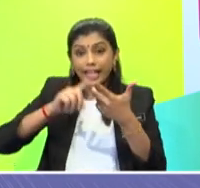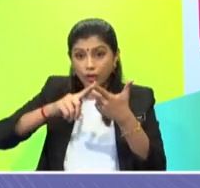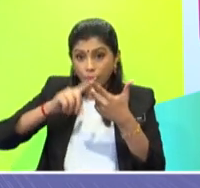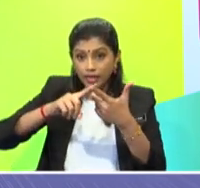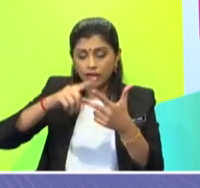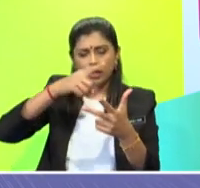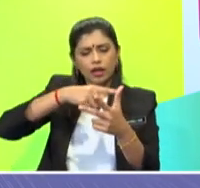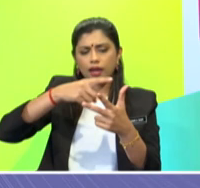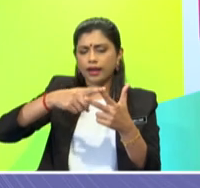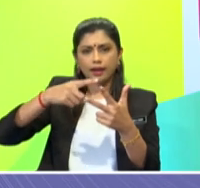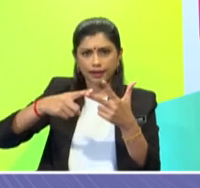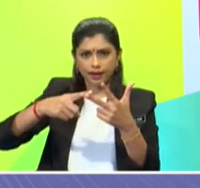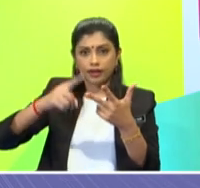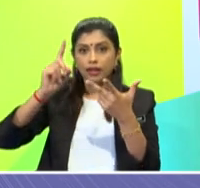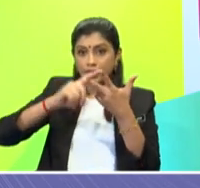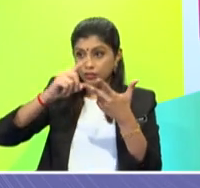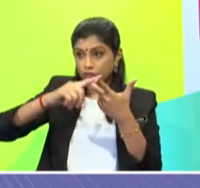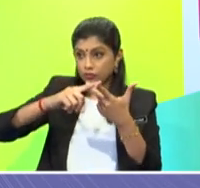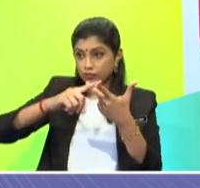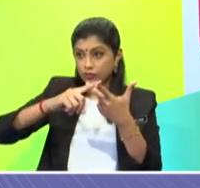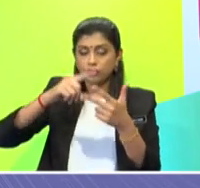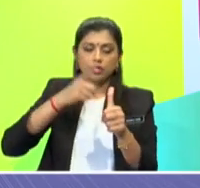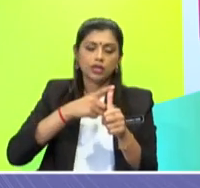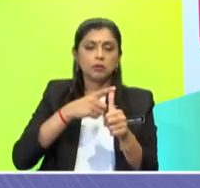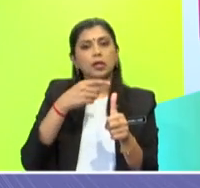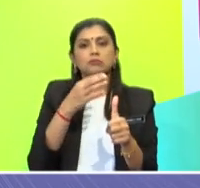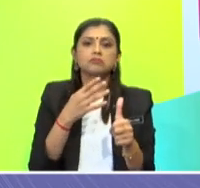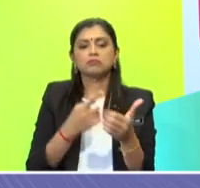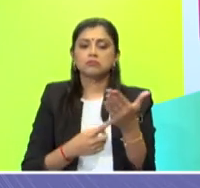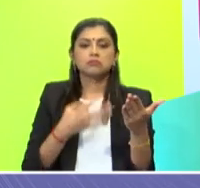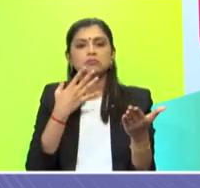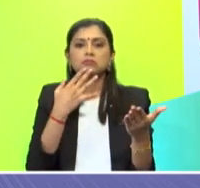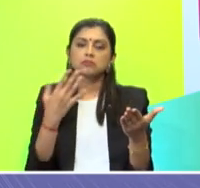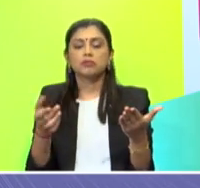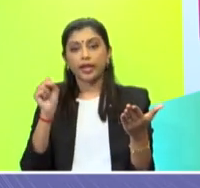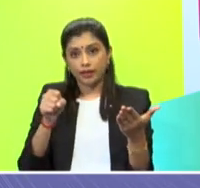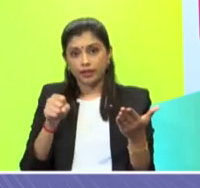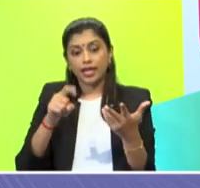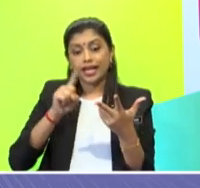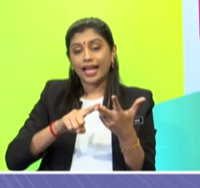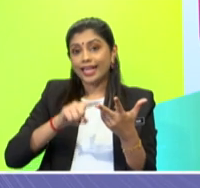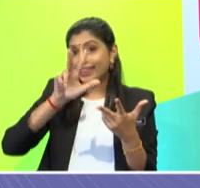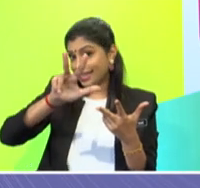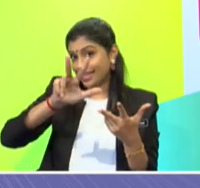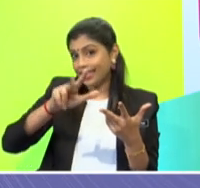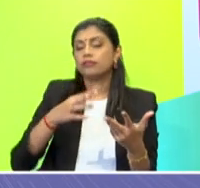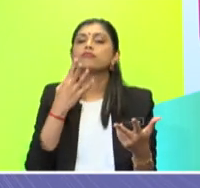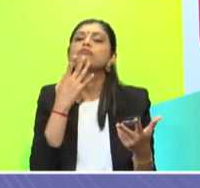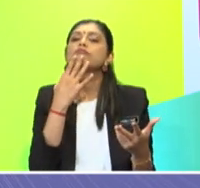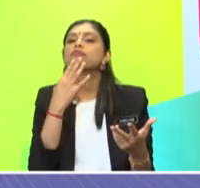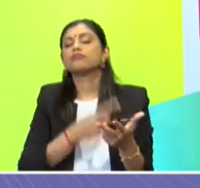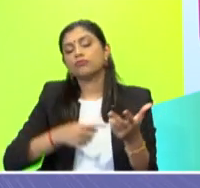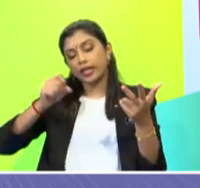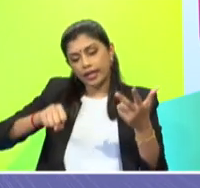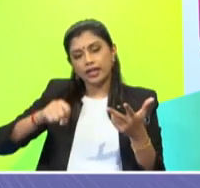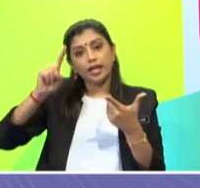the slide. We have color one, we have color two, and color three. Remember, Sean, remember, girls and boys, color two must always be